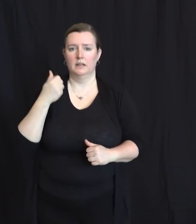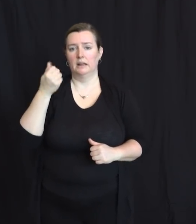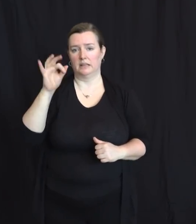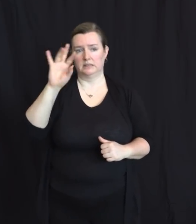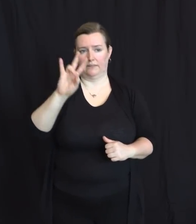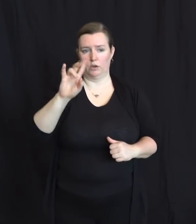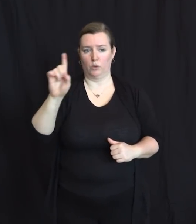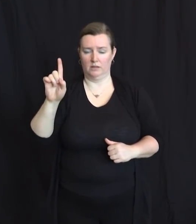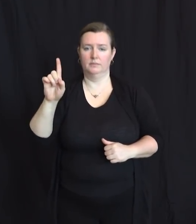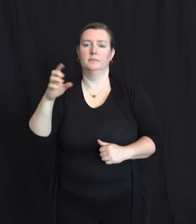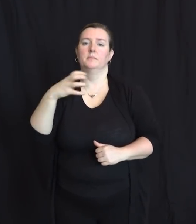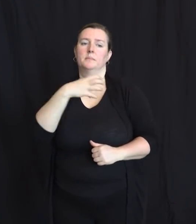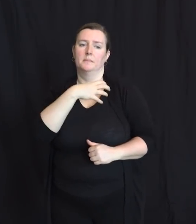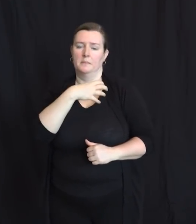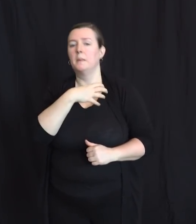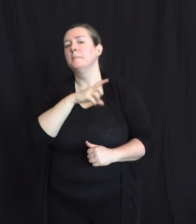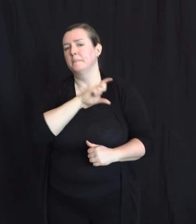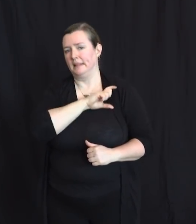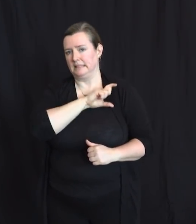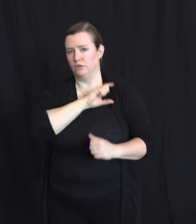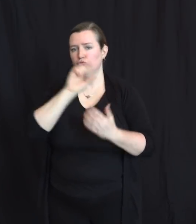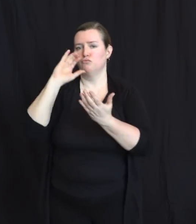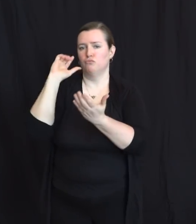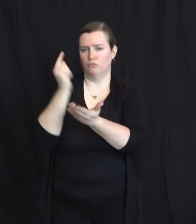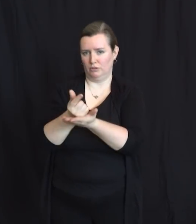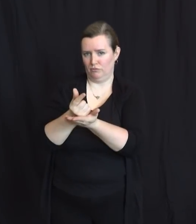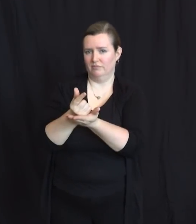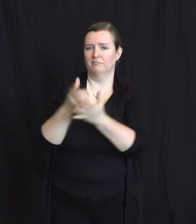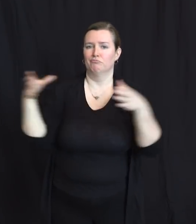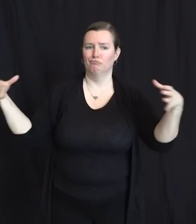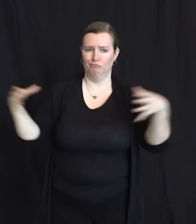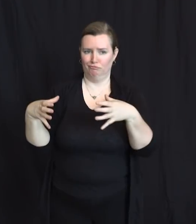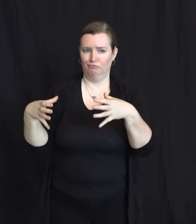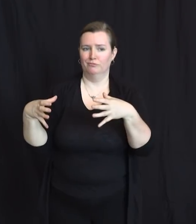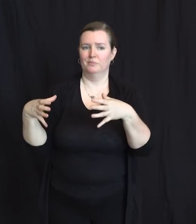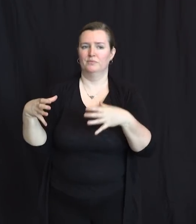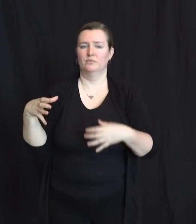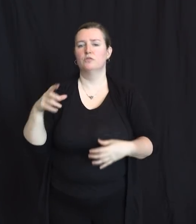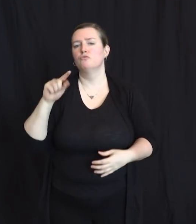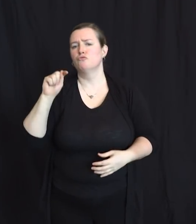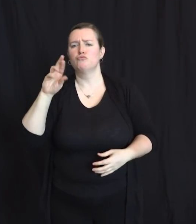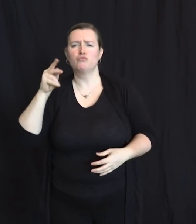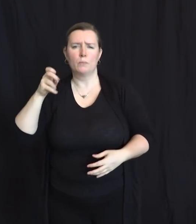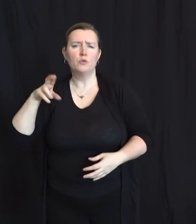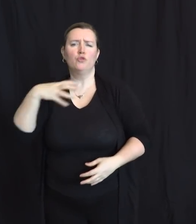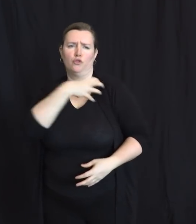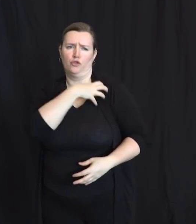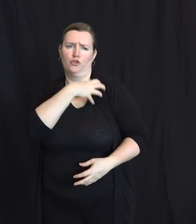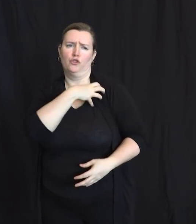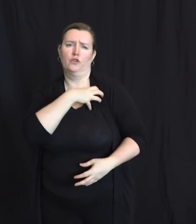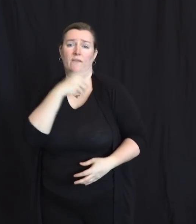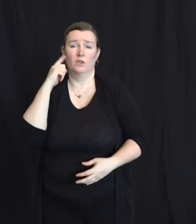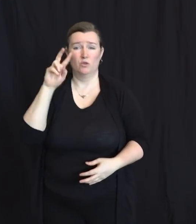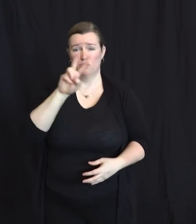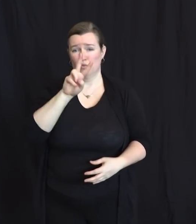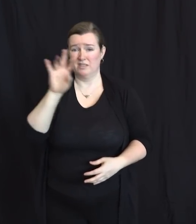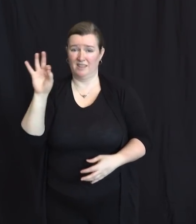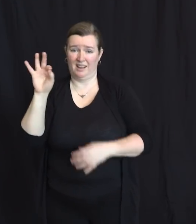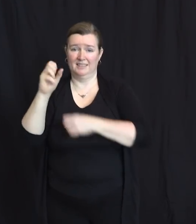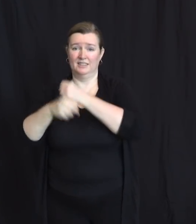He was a trooper for 29 years. He leaves behind his wife of 46